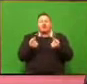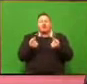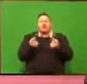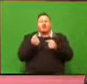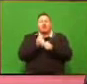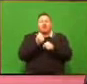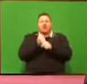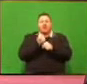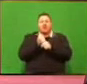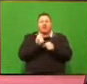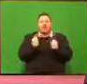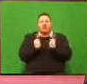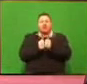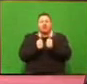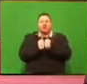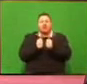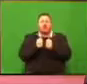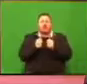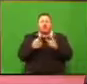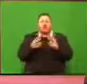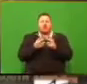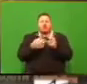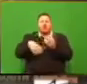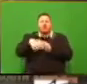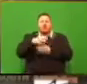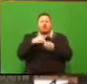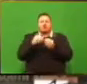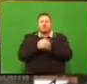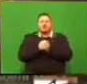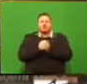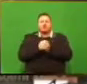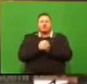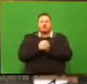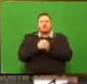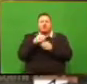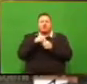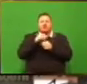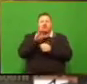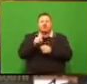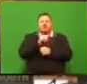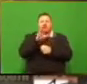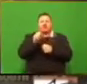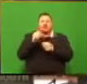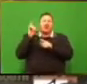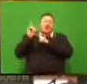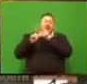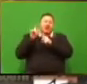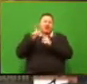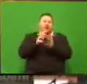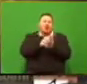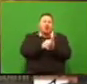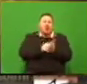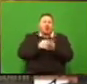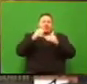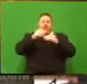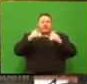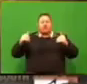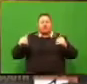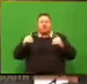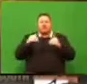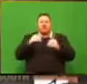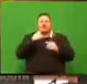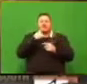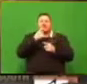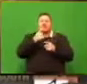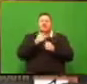a united nation in South Africa unless the legacy of colonialism and apartheid was addressed.